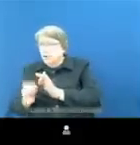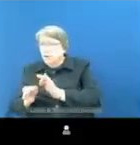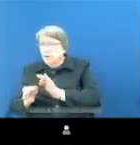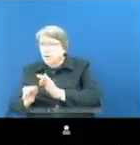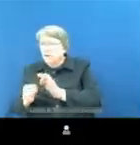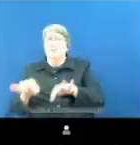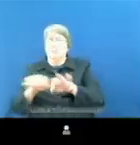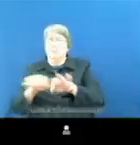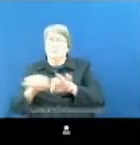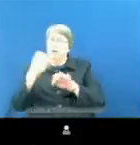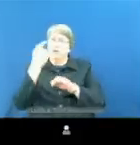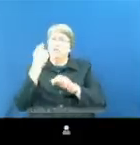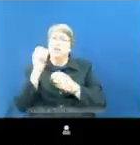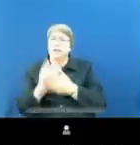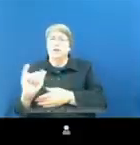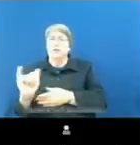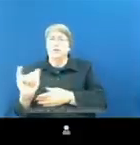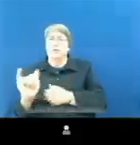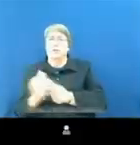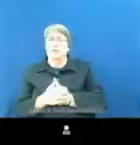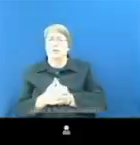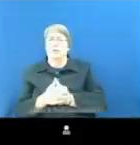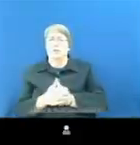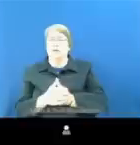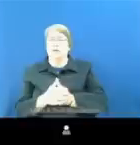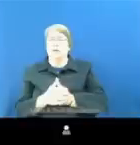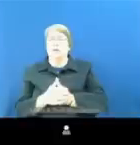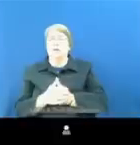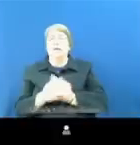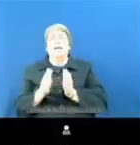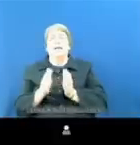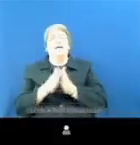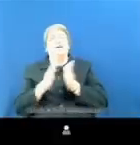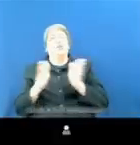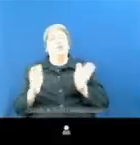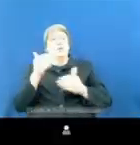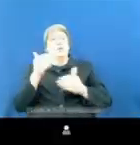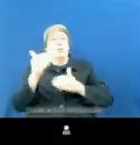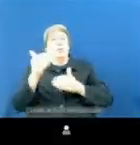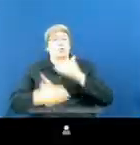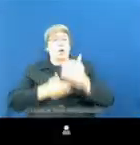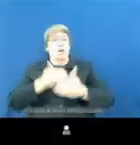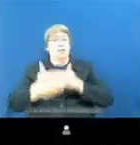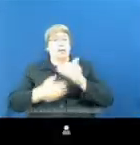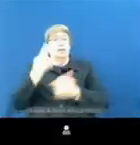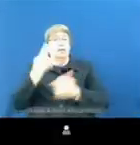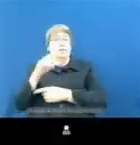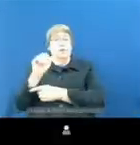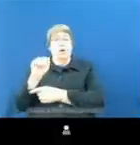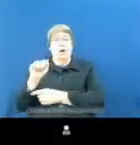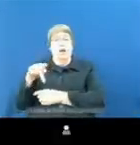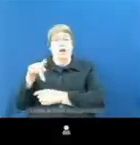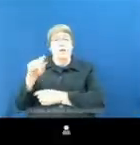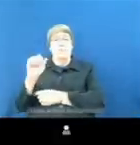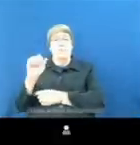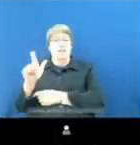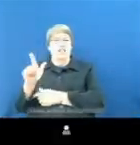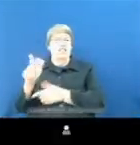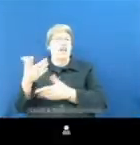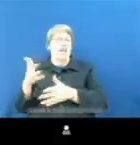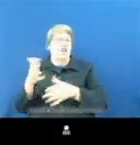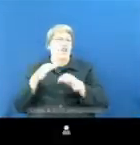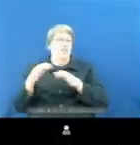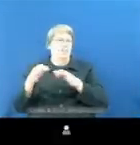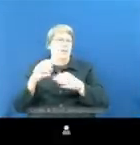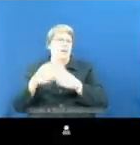well. The general process of an appeal, and I've already explained what that essentially looks